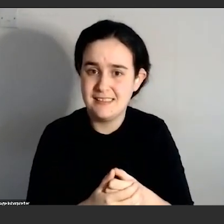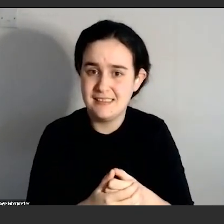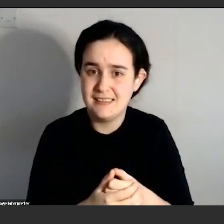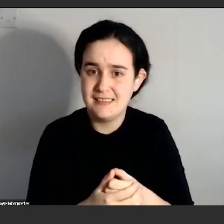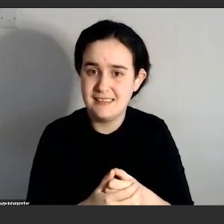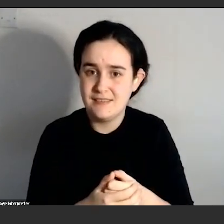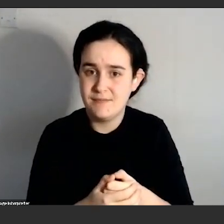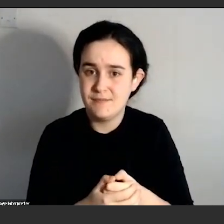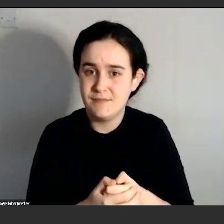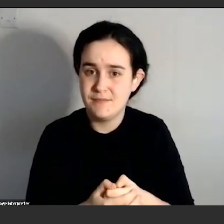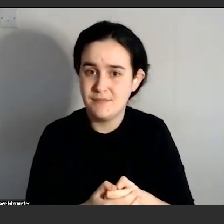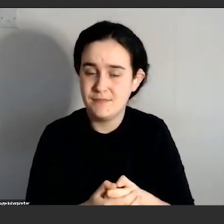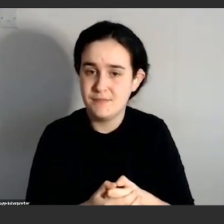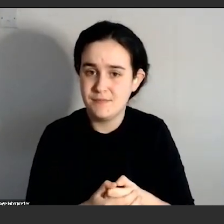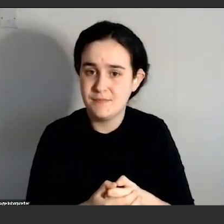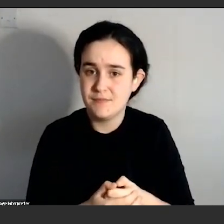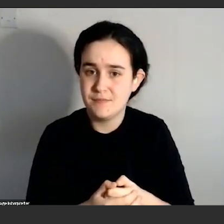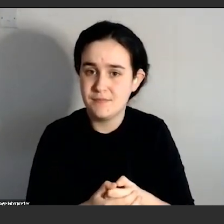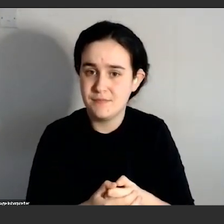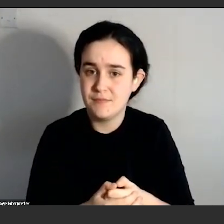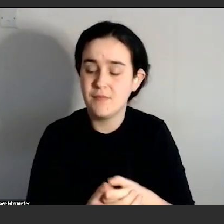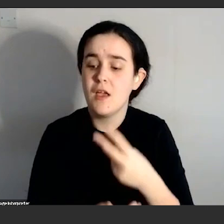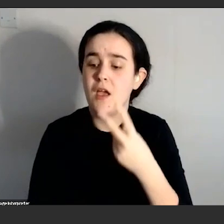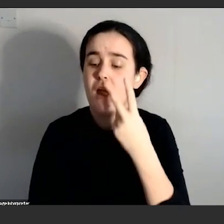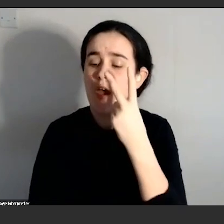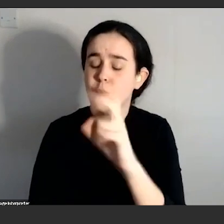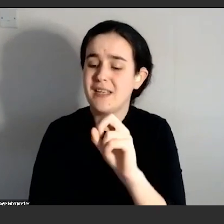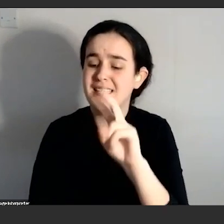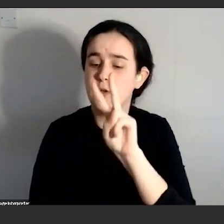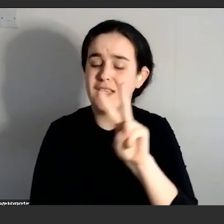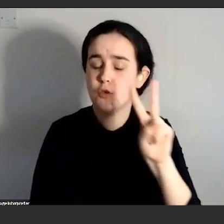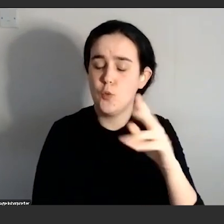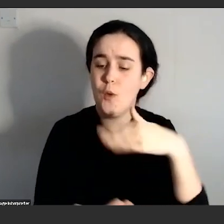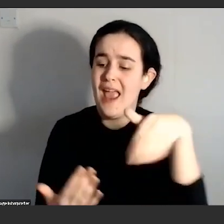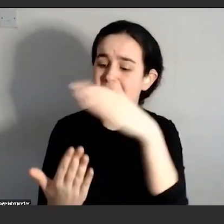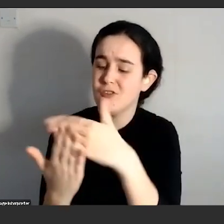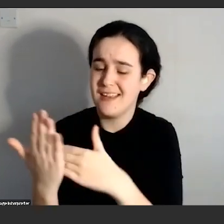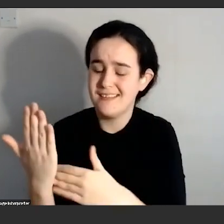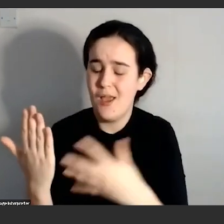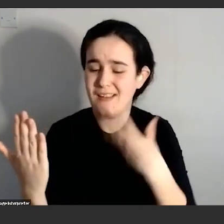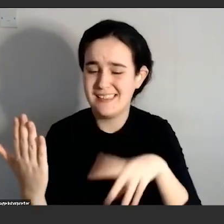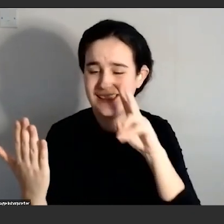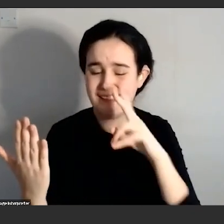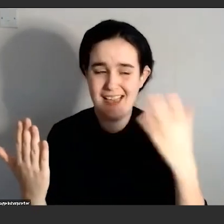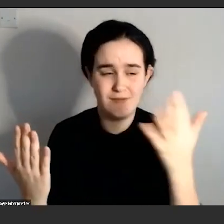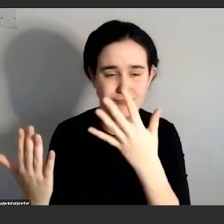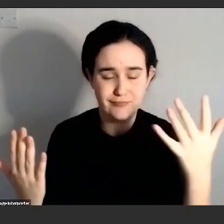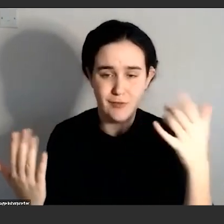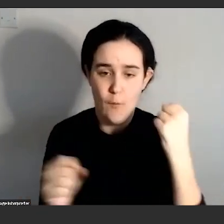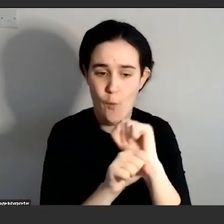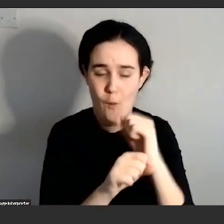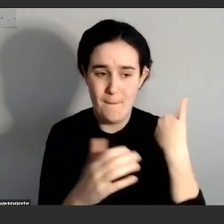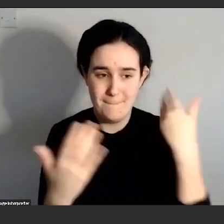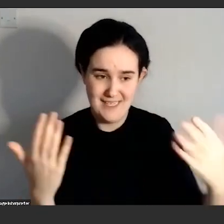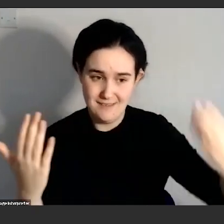programs. Together, we have done our non-communicable diseases policy, which will soon be launched. And I believe when we join ourselves